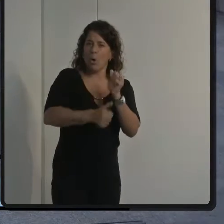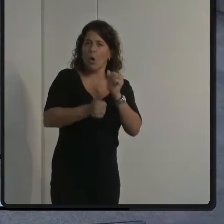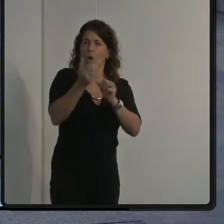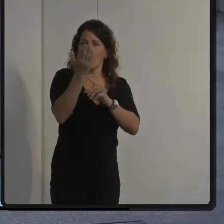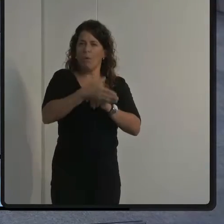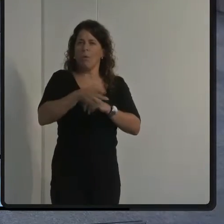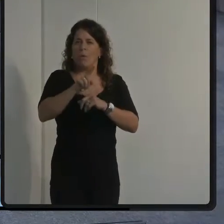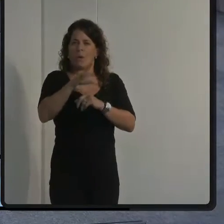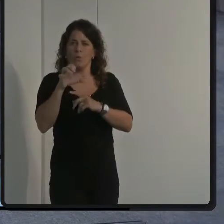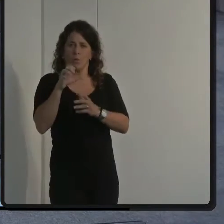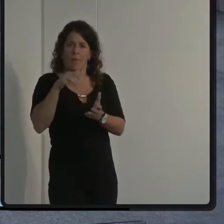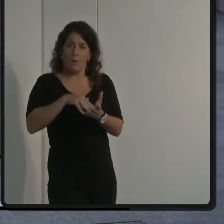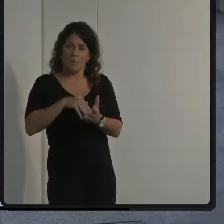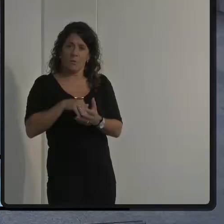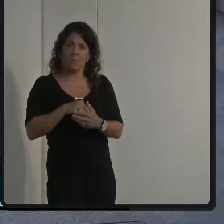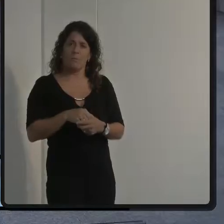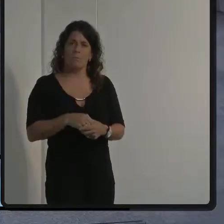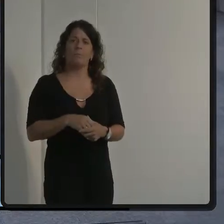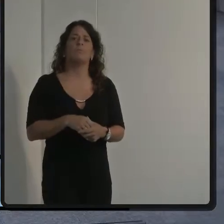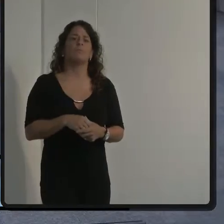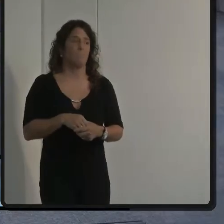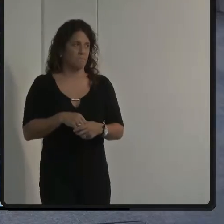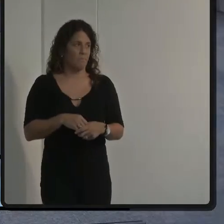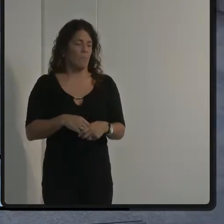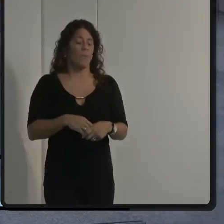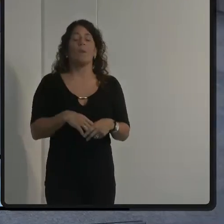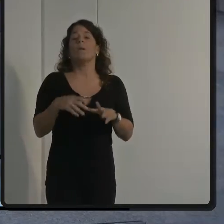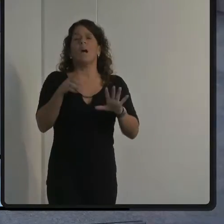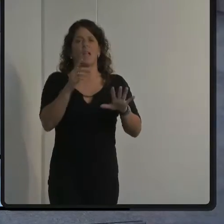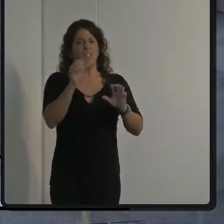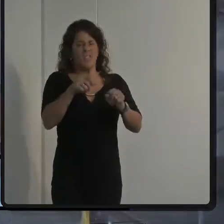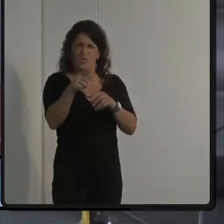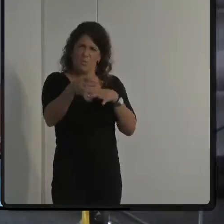be and where we're at. Sure. So